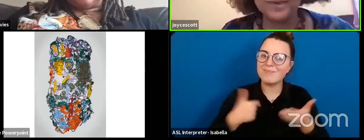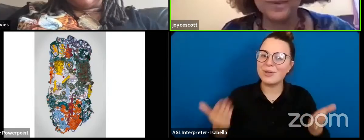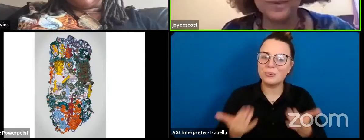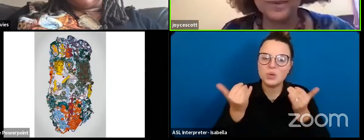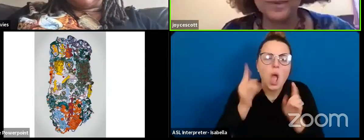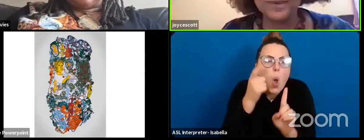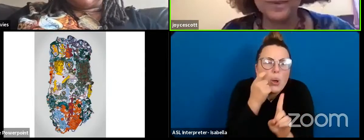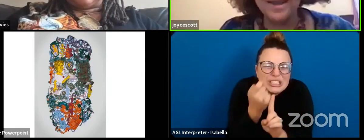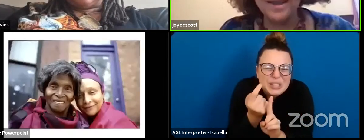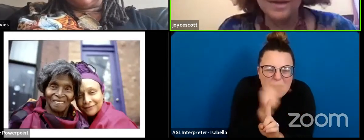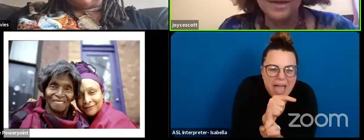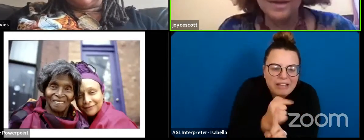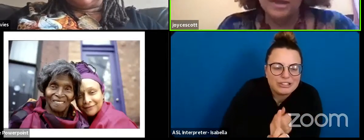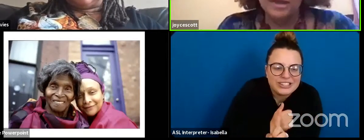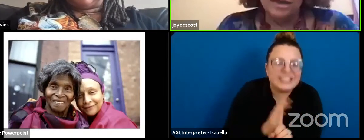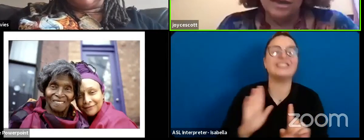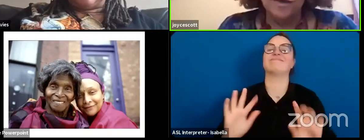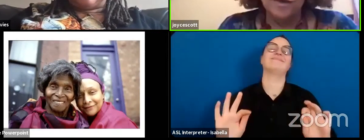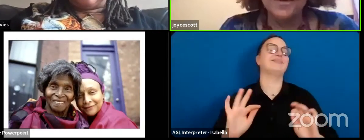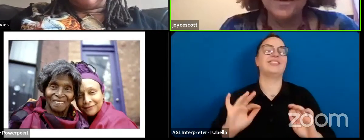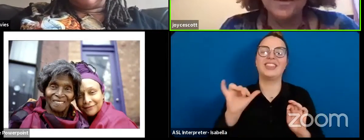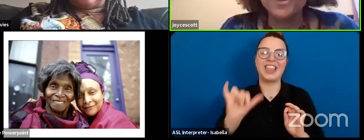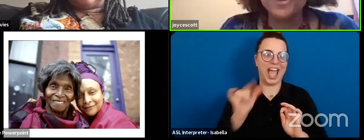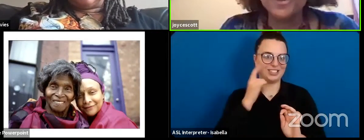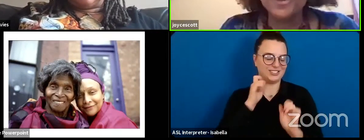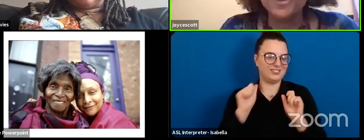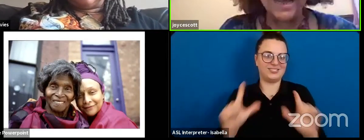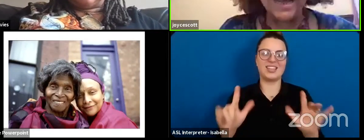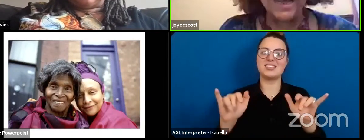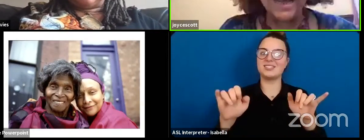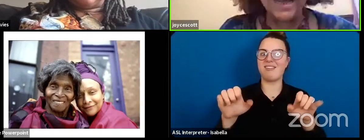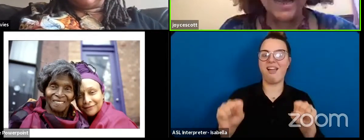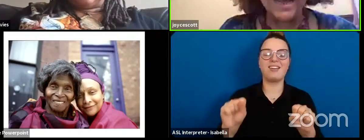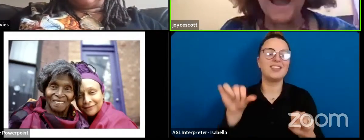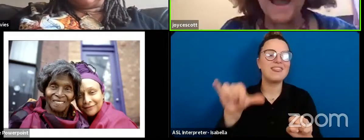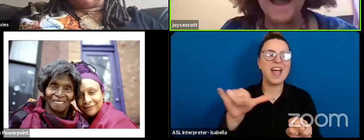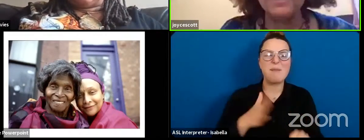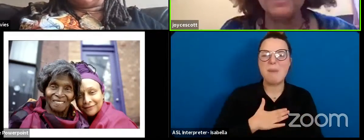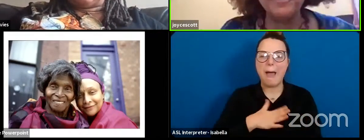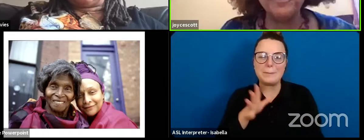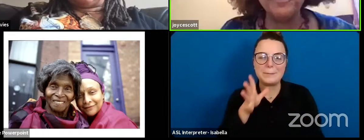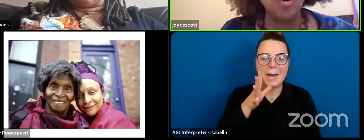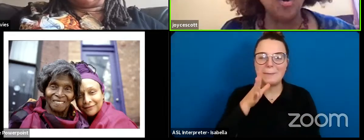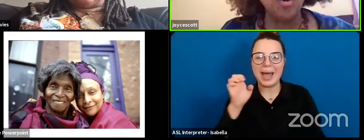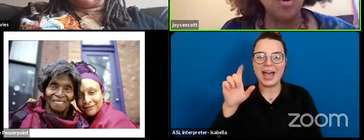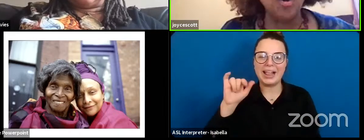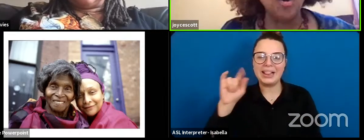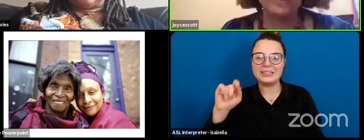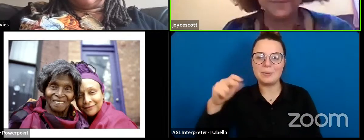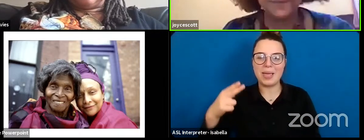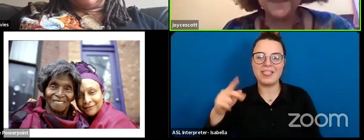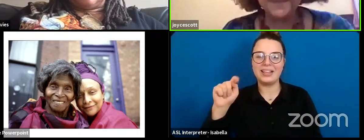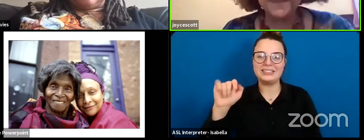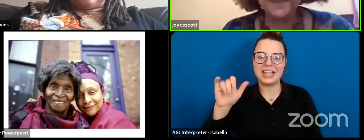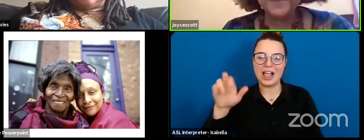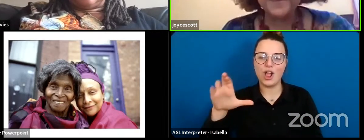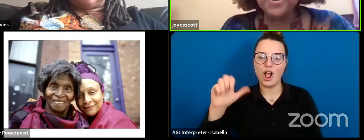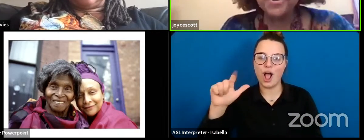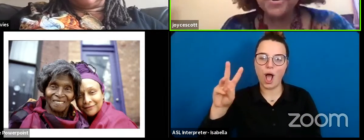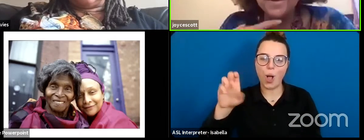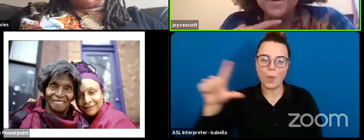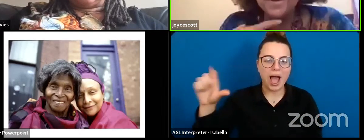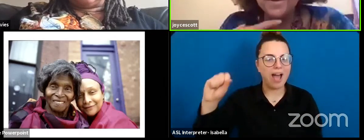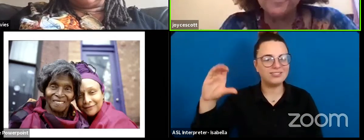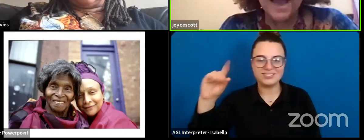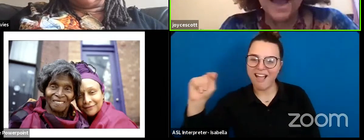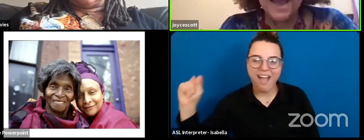to the one that was just on. Yeah, because that's my mom, Elizabeth Caldwell Talfourd Scott. You